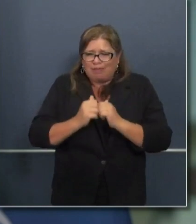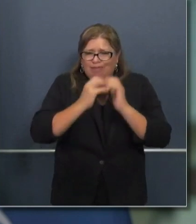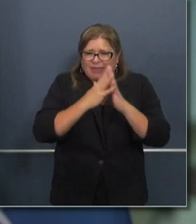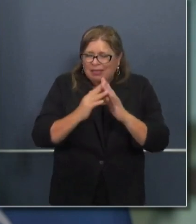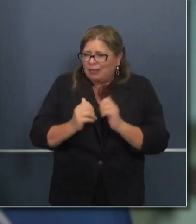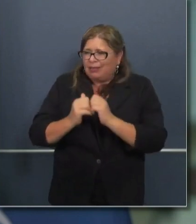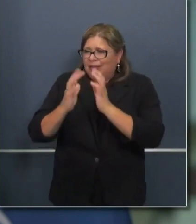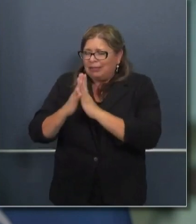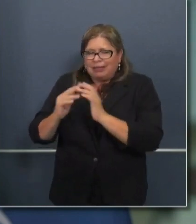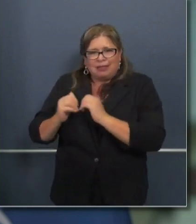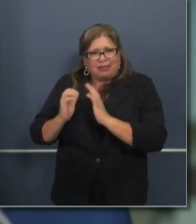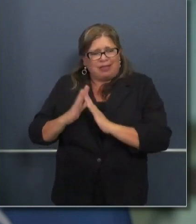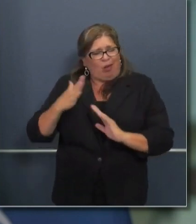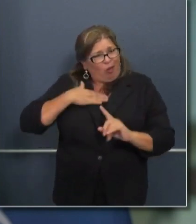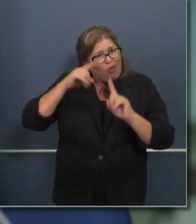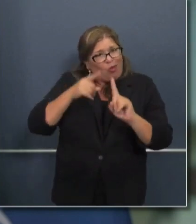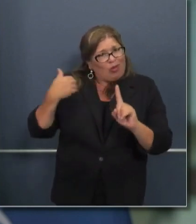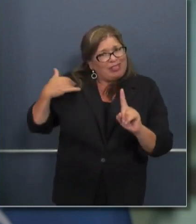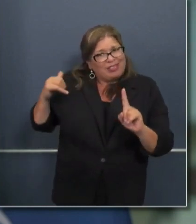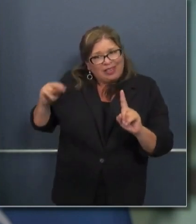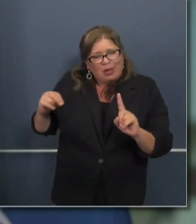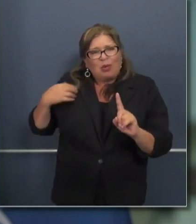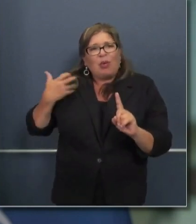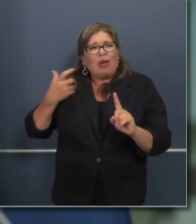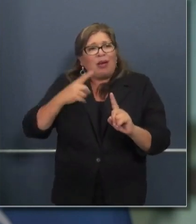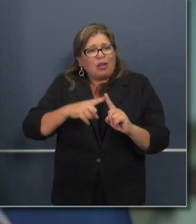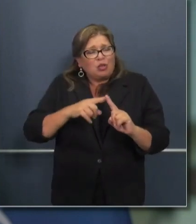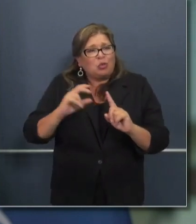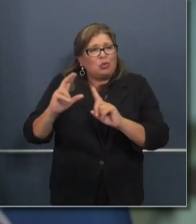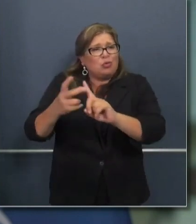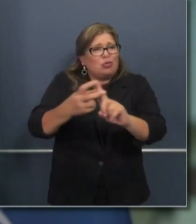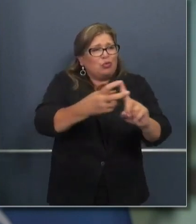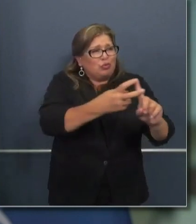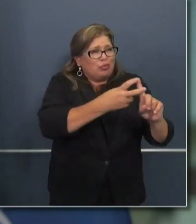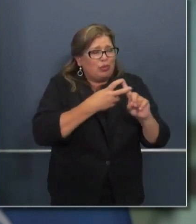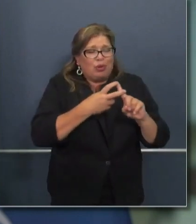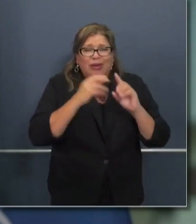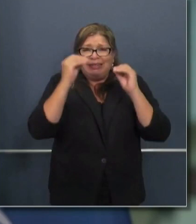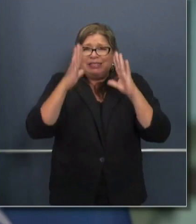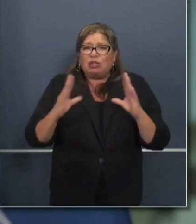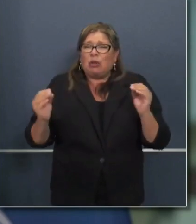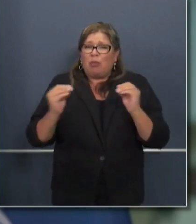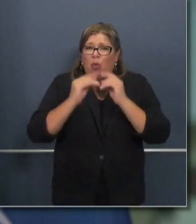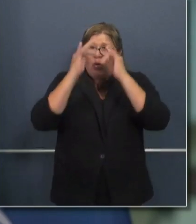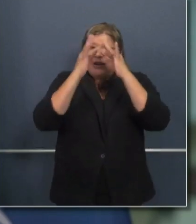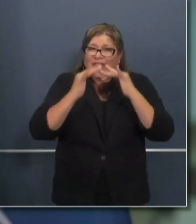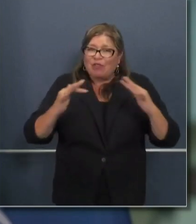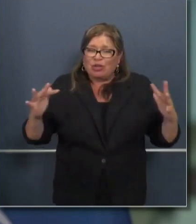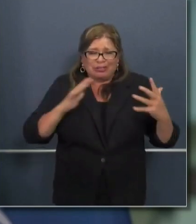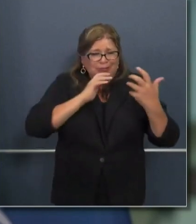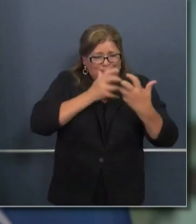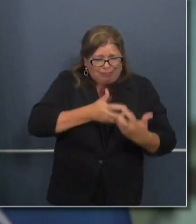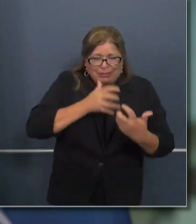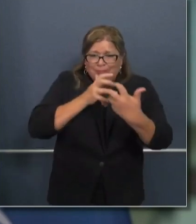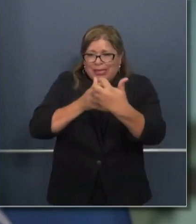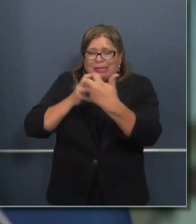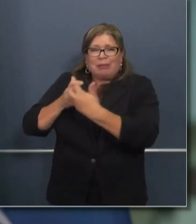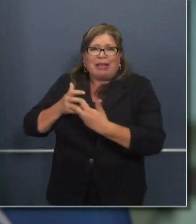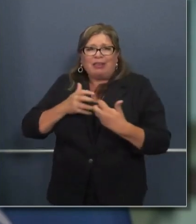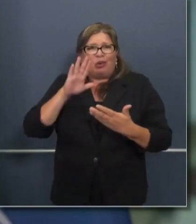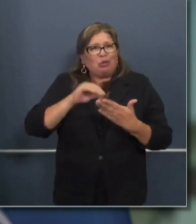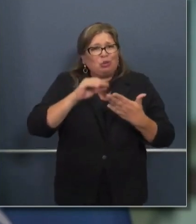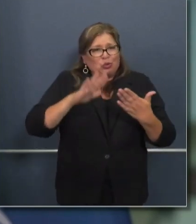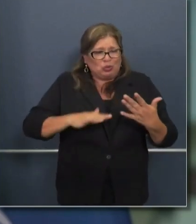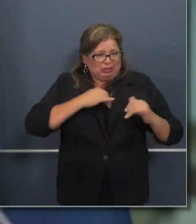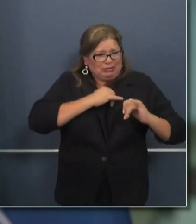wanted to recruit more teachers that look like the student body, diversify our workforce, all of those enhancements. Unfortunately,